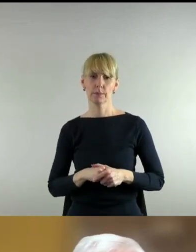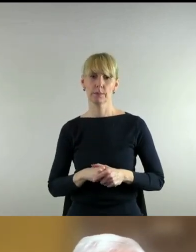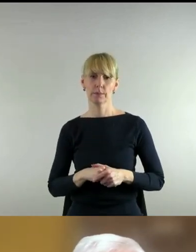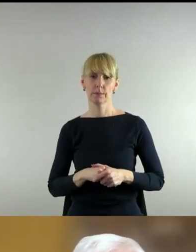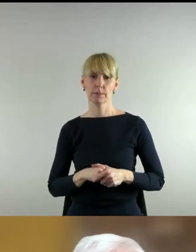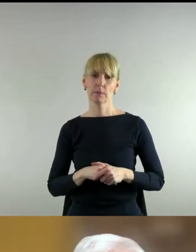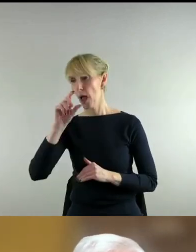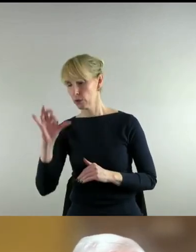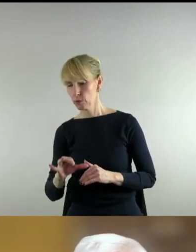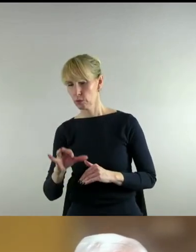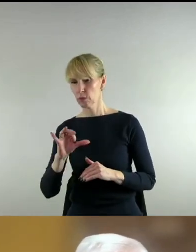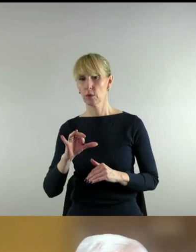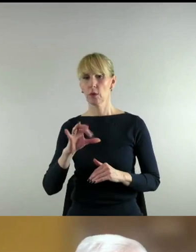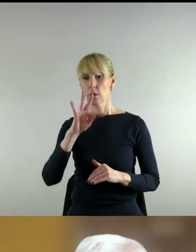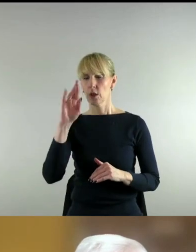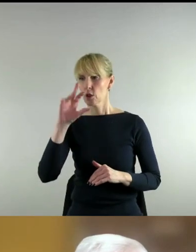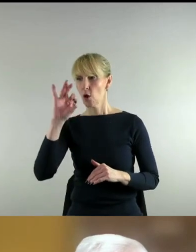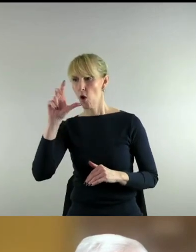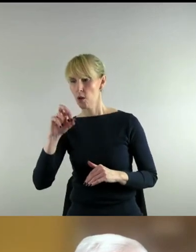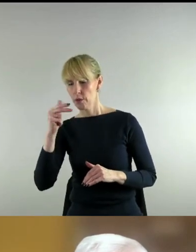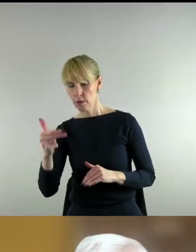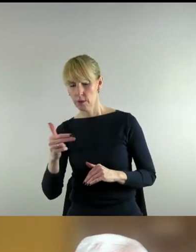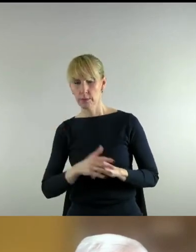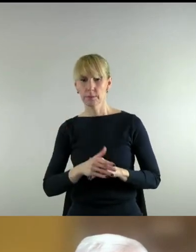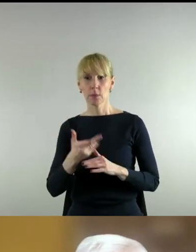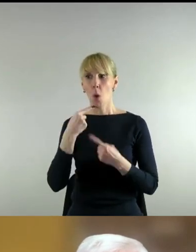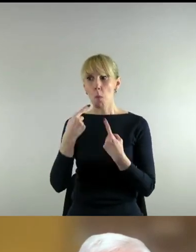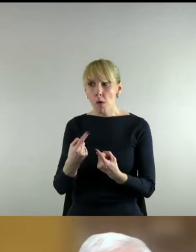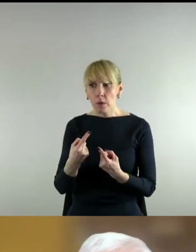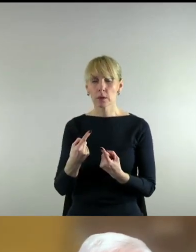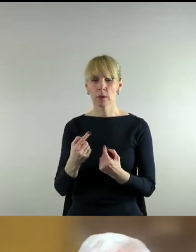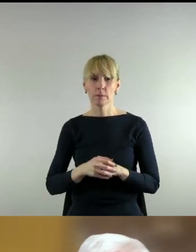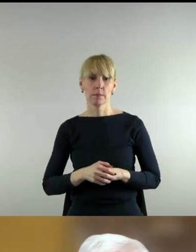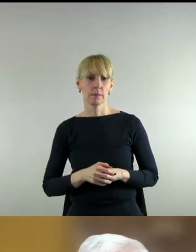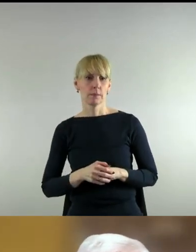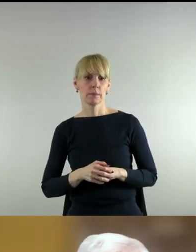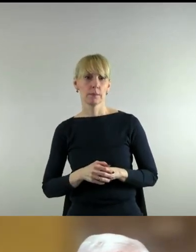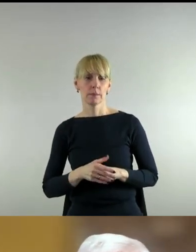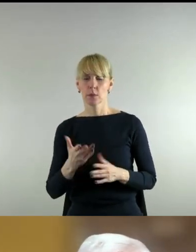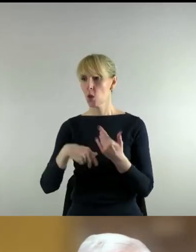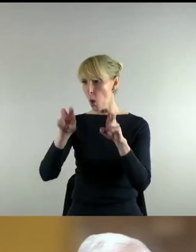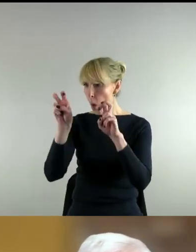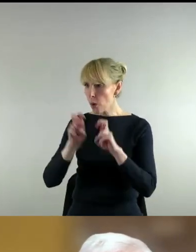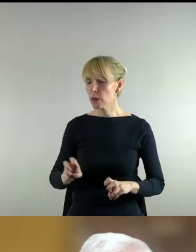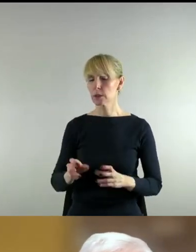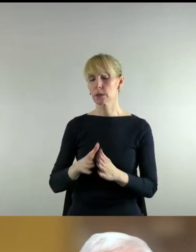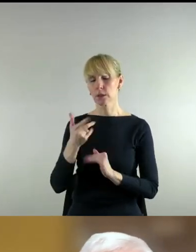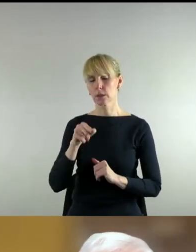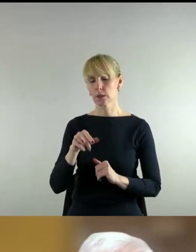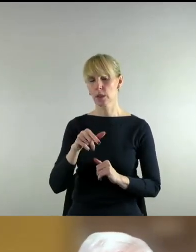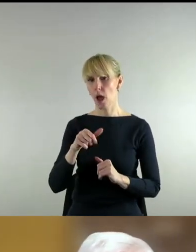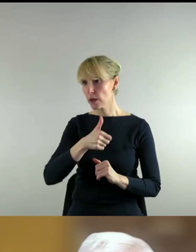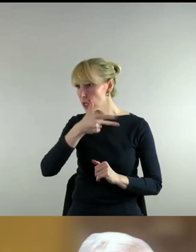Poland. What Magnus has mentioned about Ringerike, that the crisis